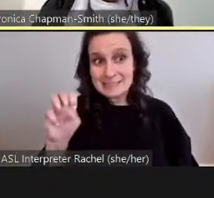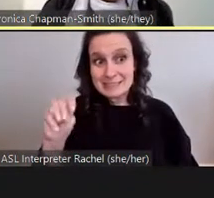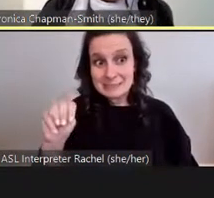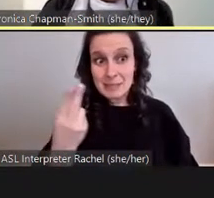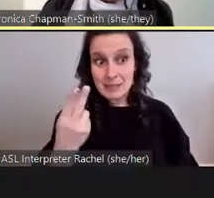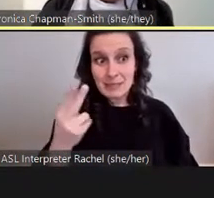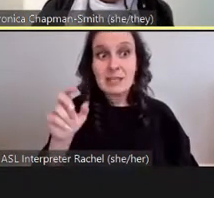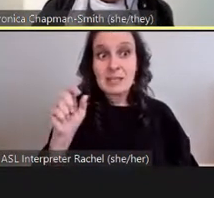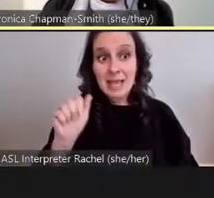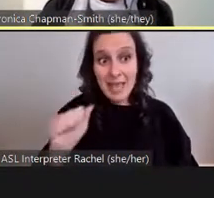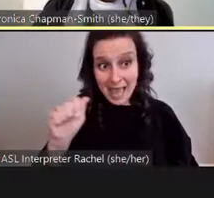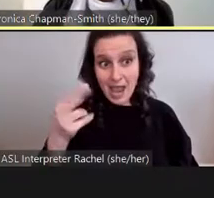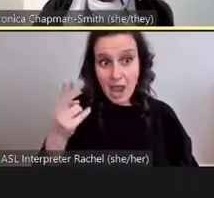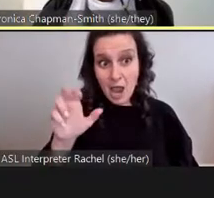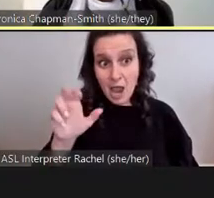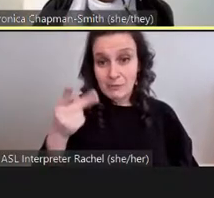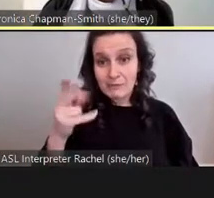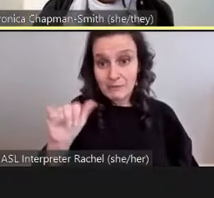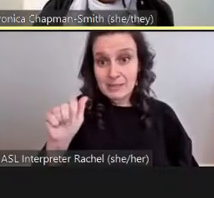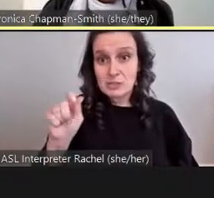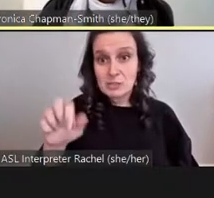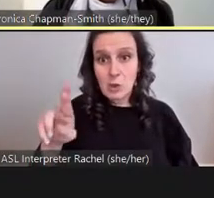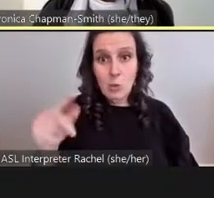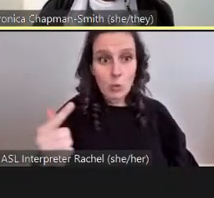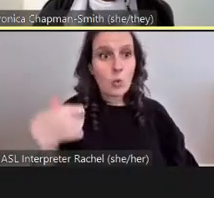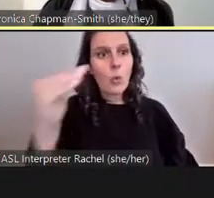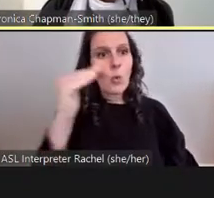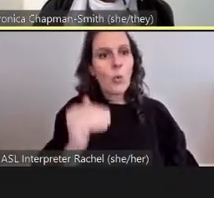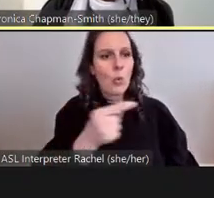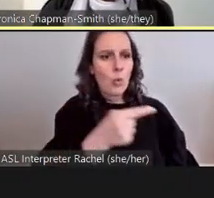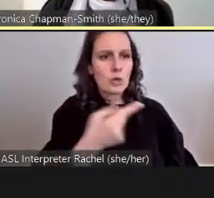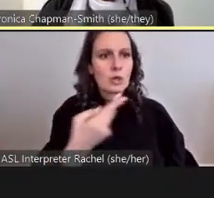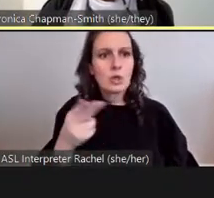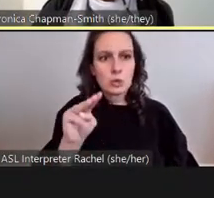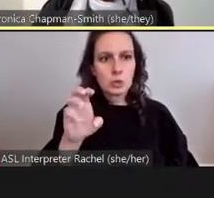chapman-smith@operaphila.org, or my colleague Stephen Humes at